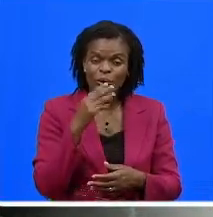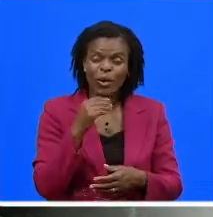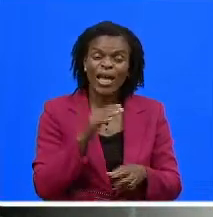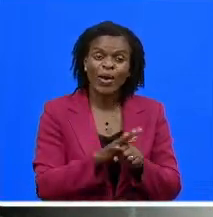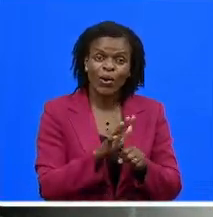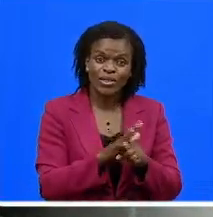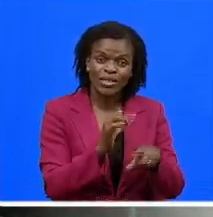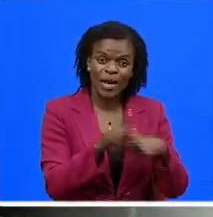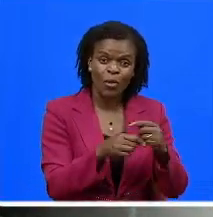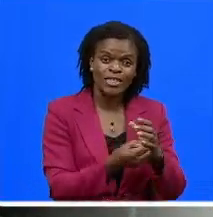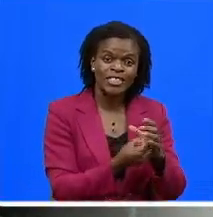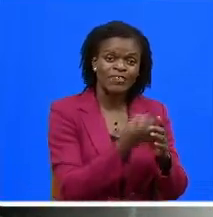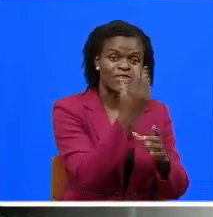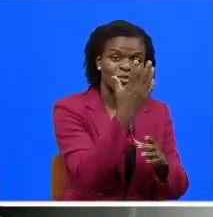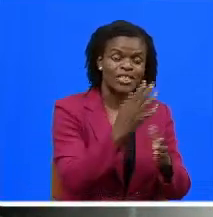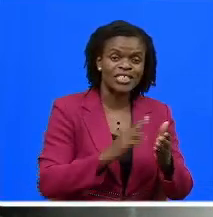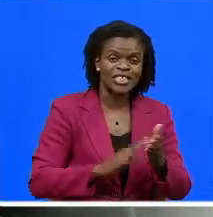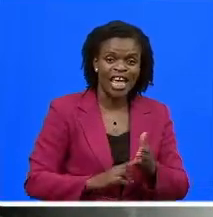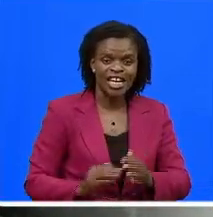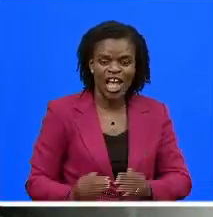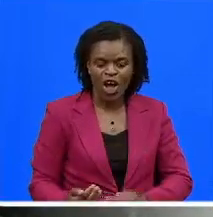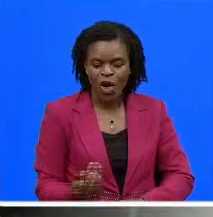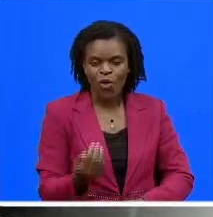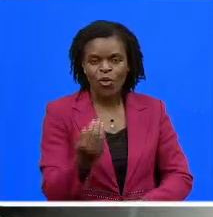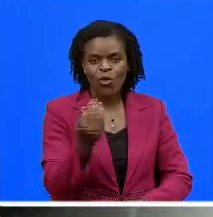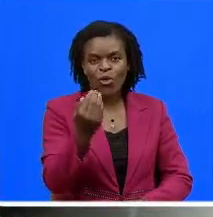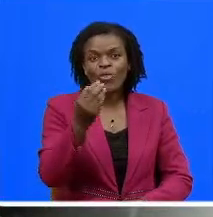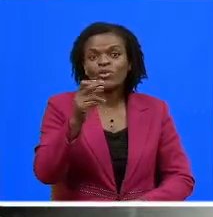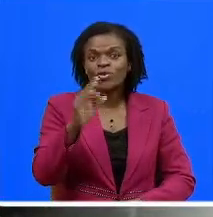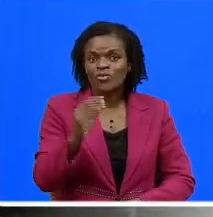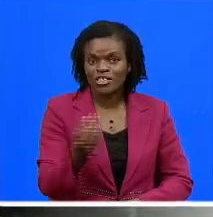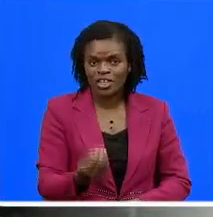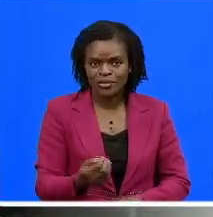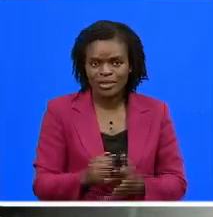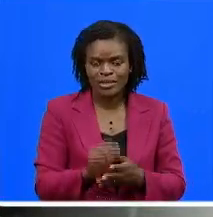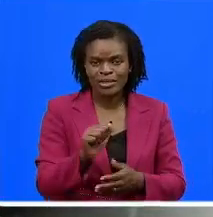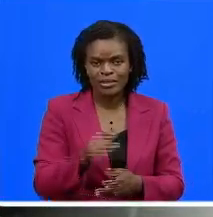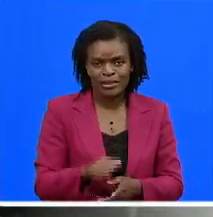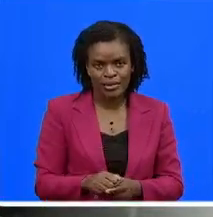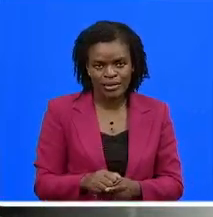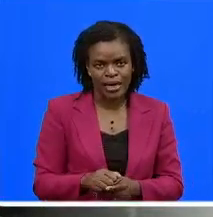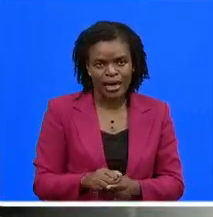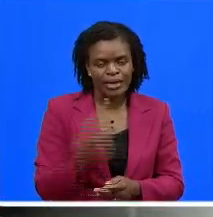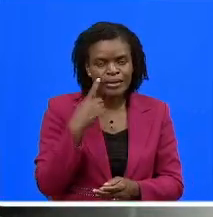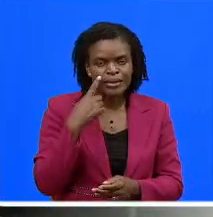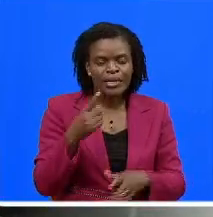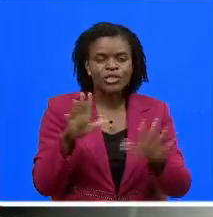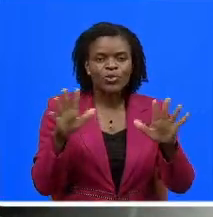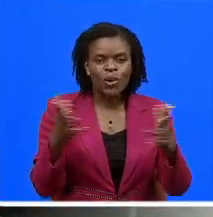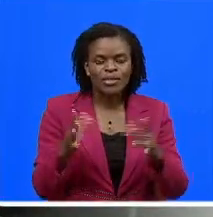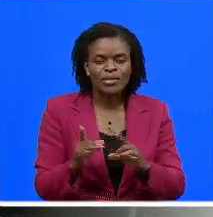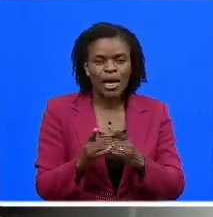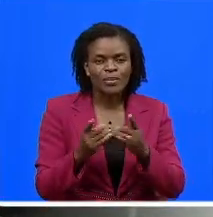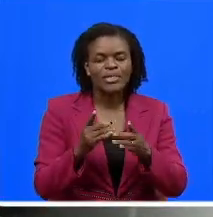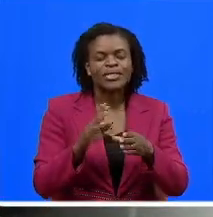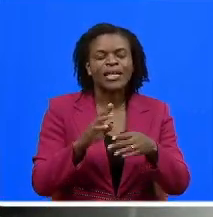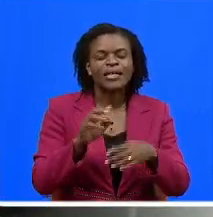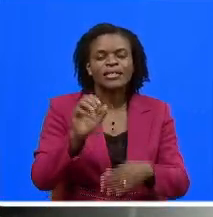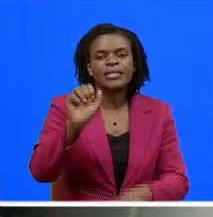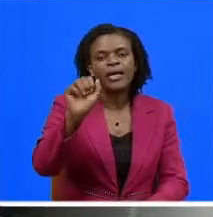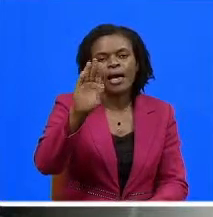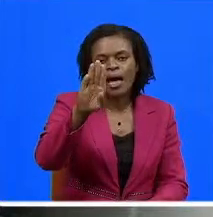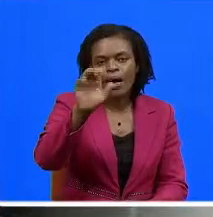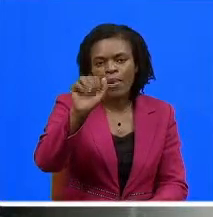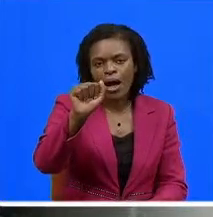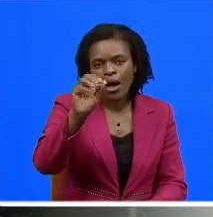talk about growth. But I'm sure that just like me, you're just as curious and can't wait to see what's actually happening on the ground at Baobab Primary School, where the proceedings are taking